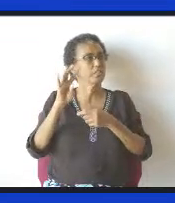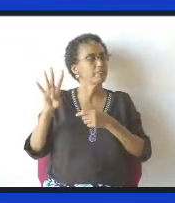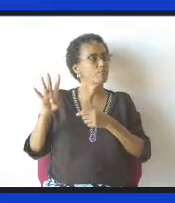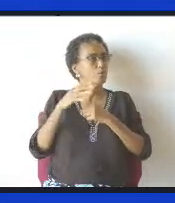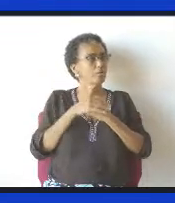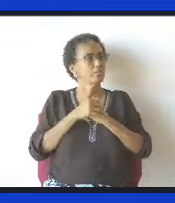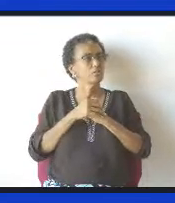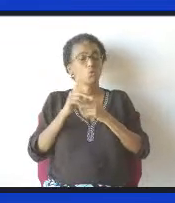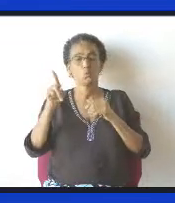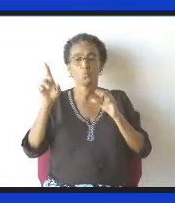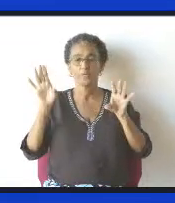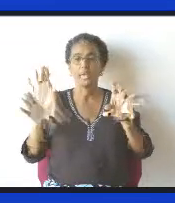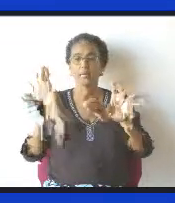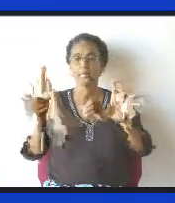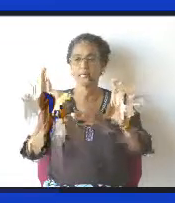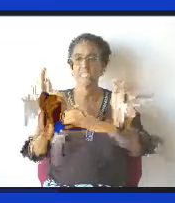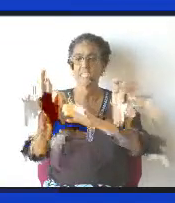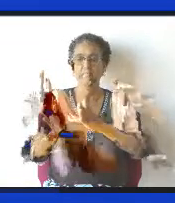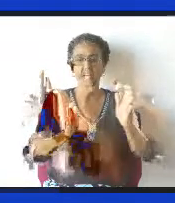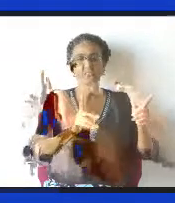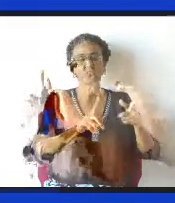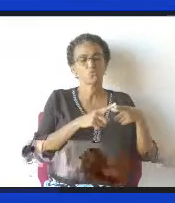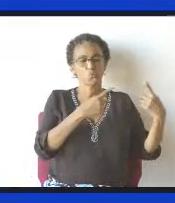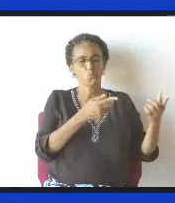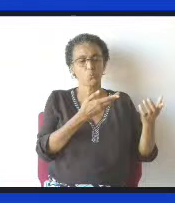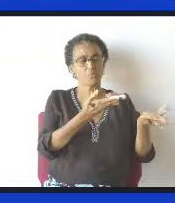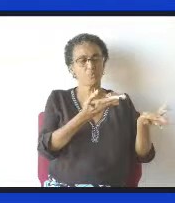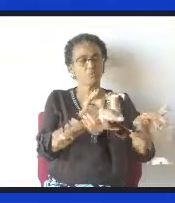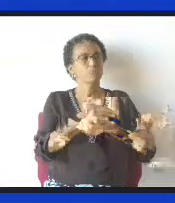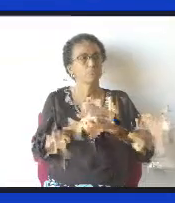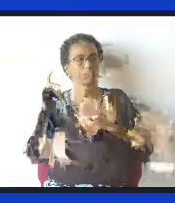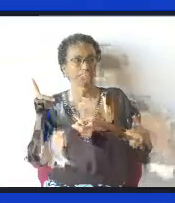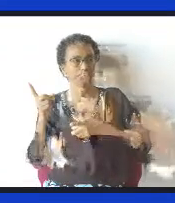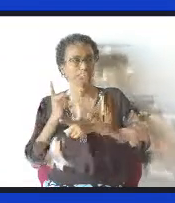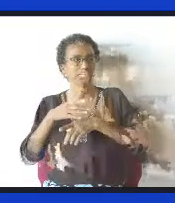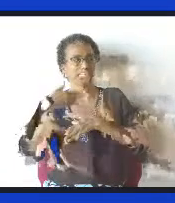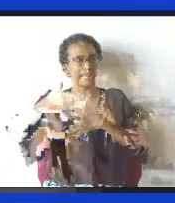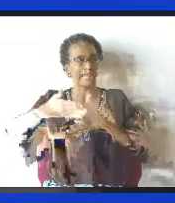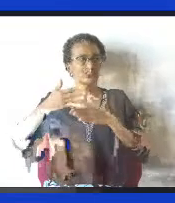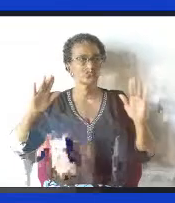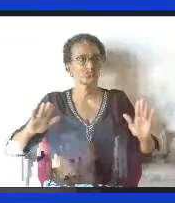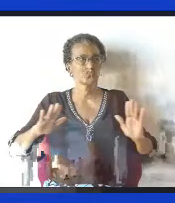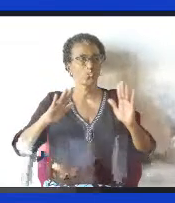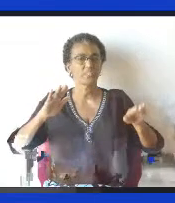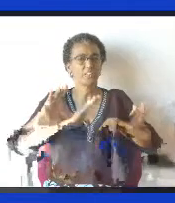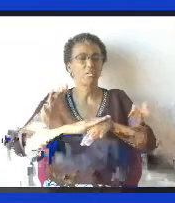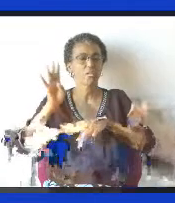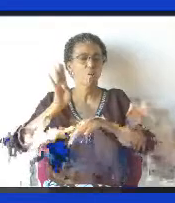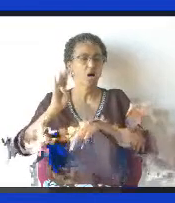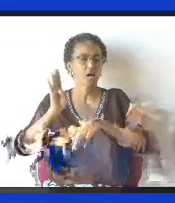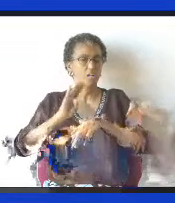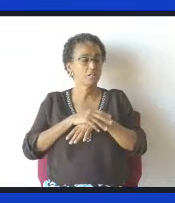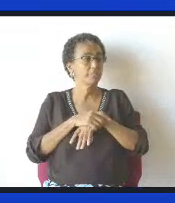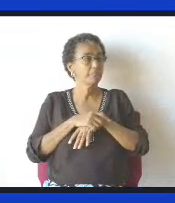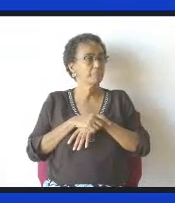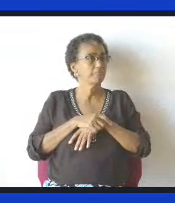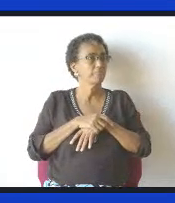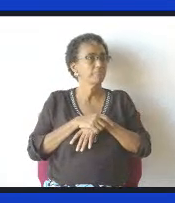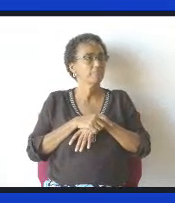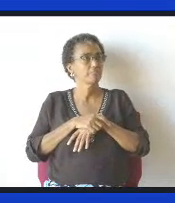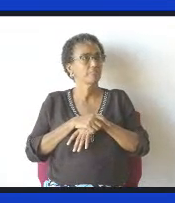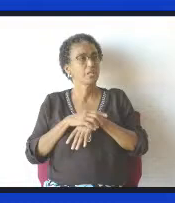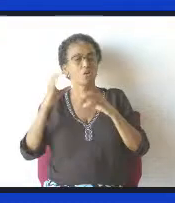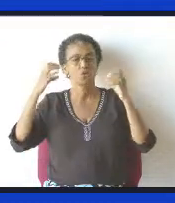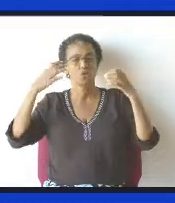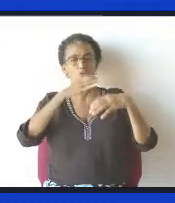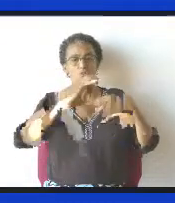to attend this event. All right? That's next Sunday at 4 o'clock. The Christian Education Department,